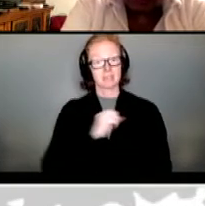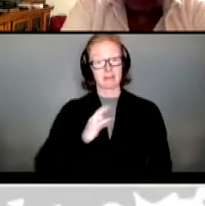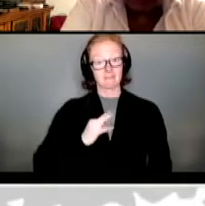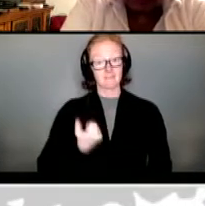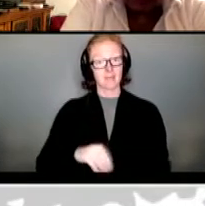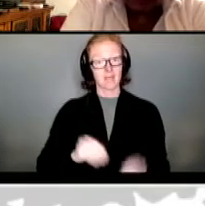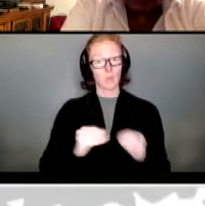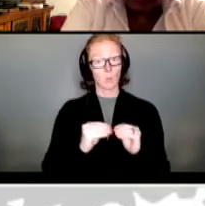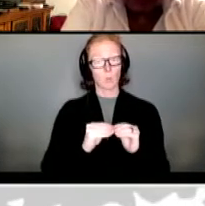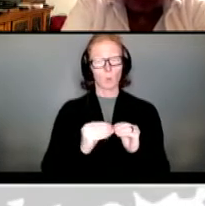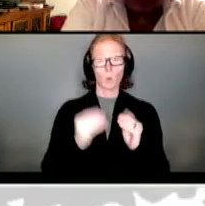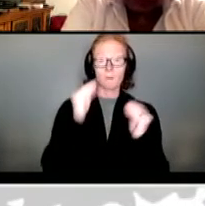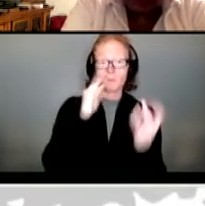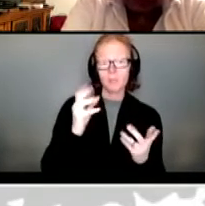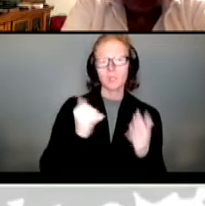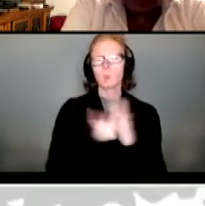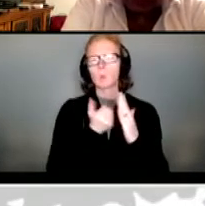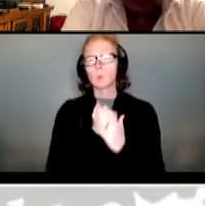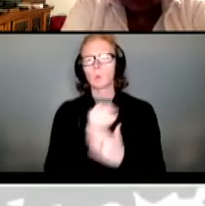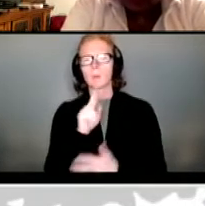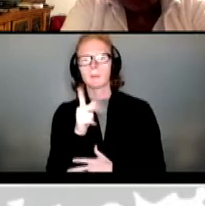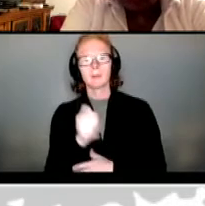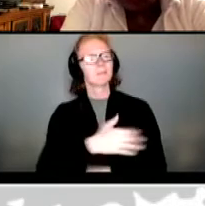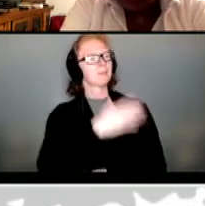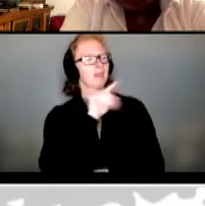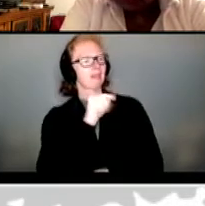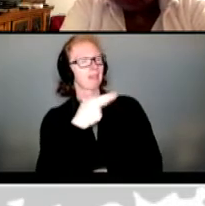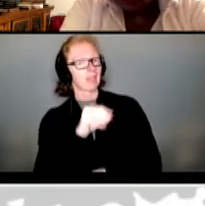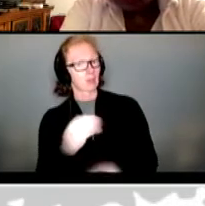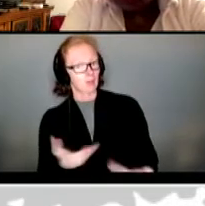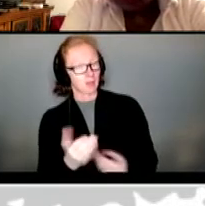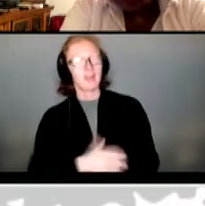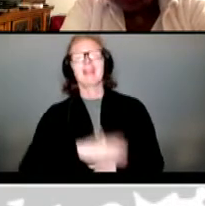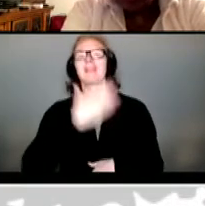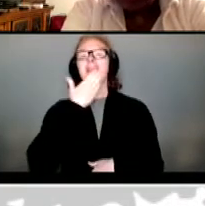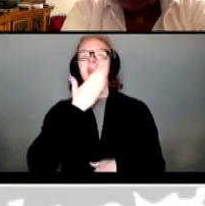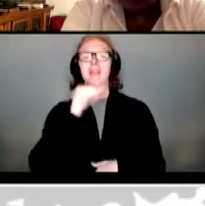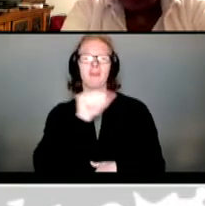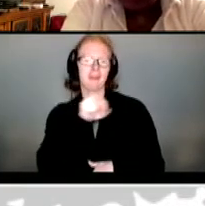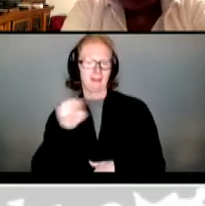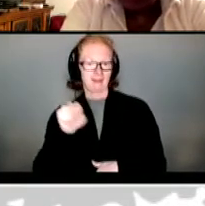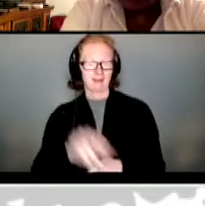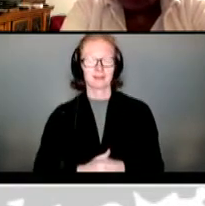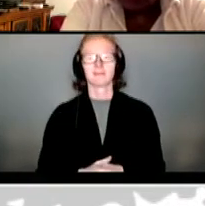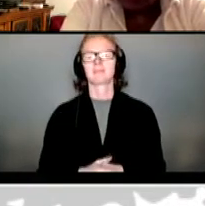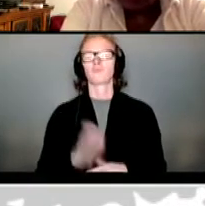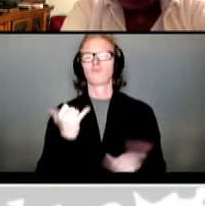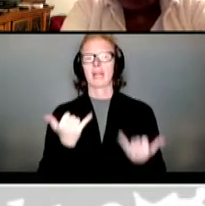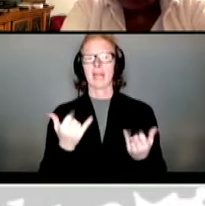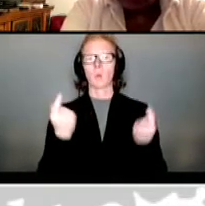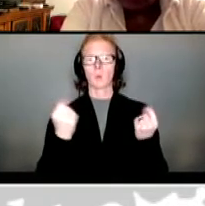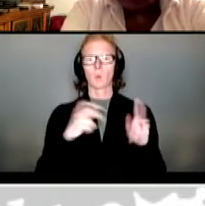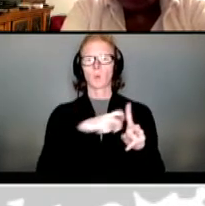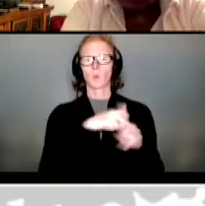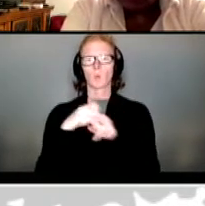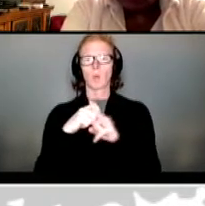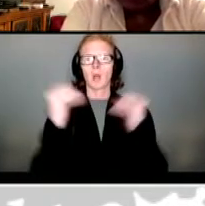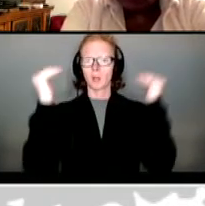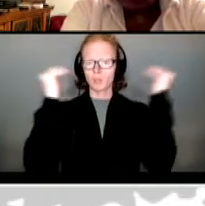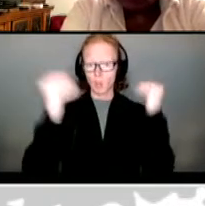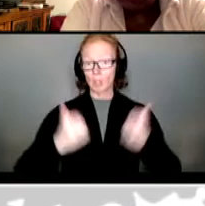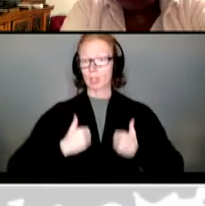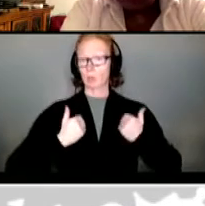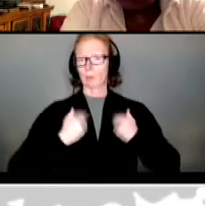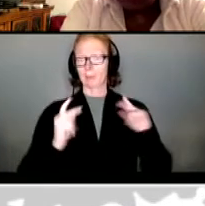updates they'd like to share. Thanks so much, Anne. We are really trying to recruit adult and youth members. We want